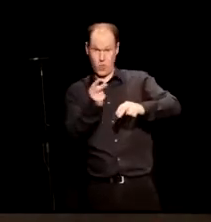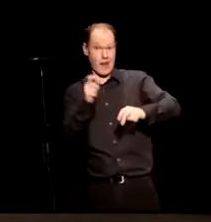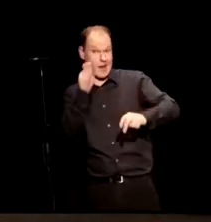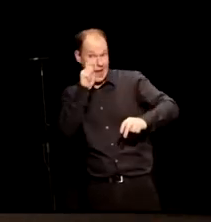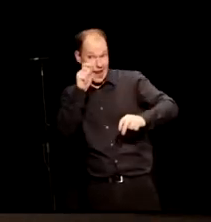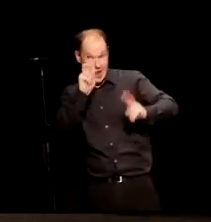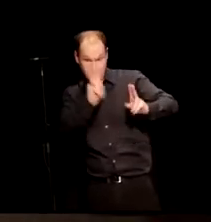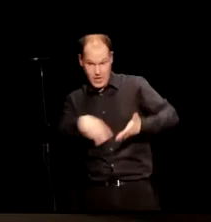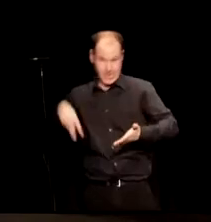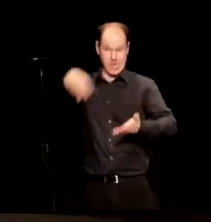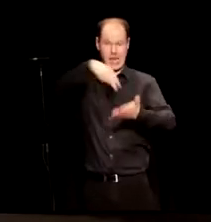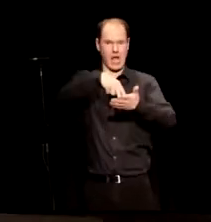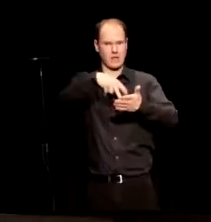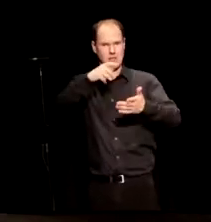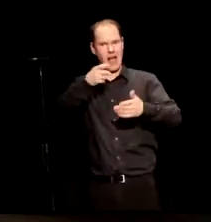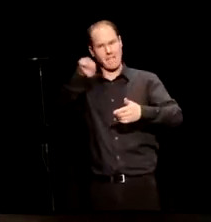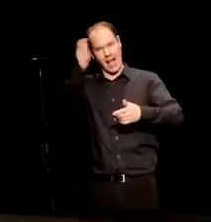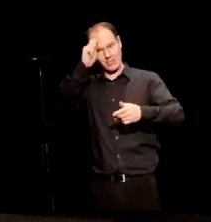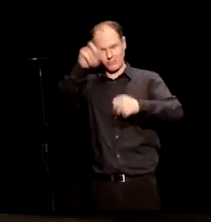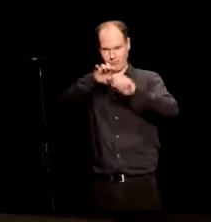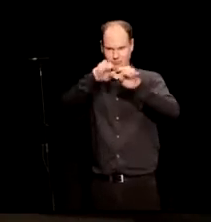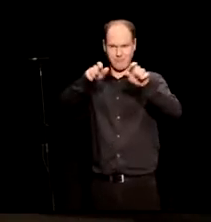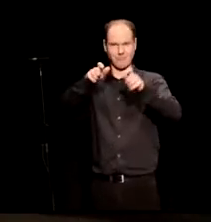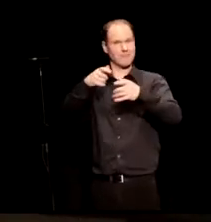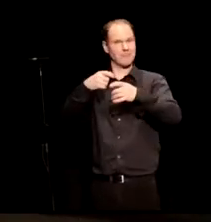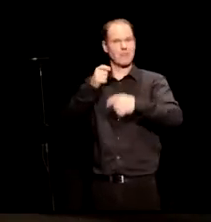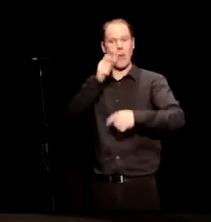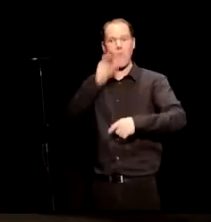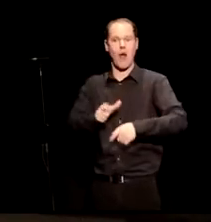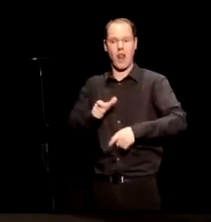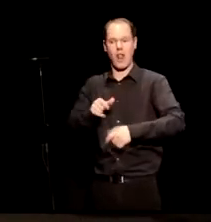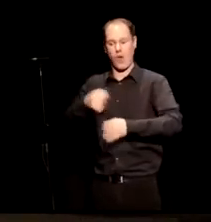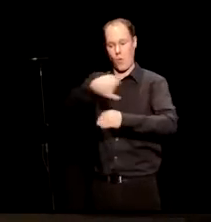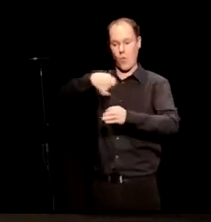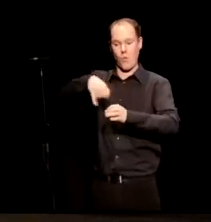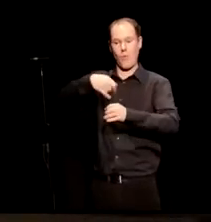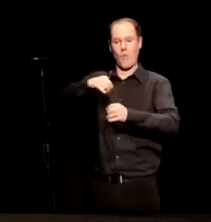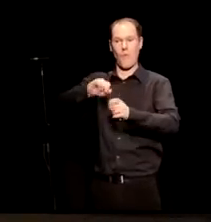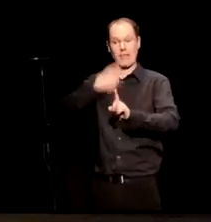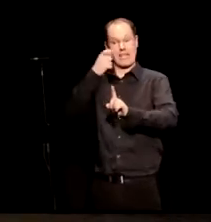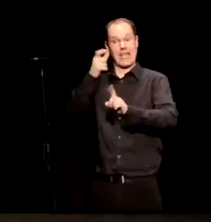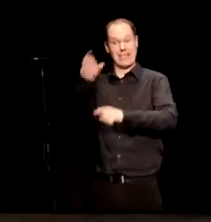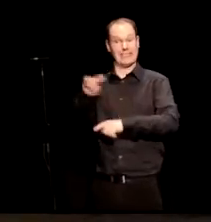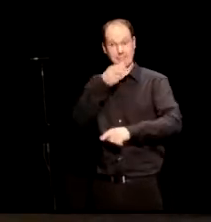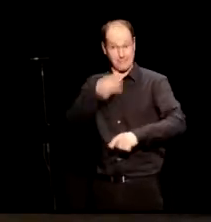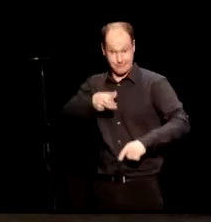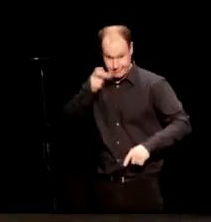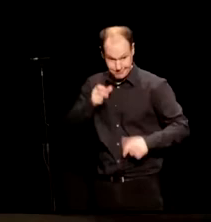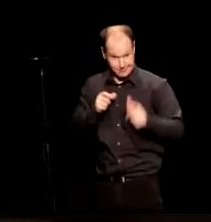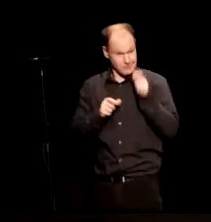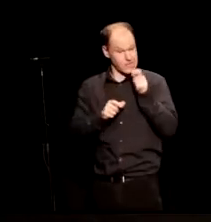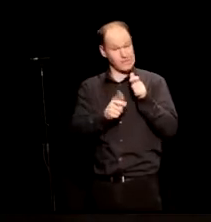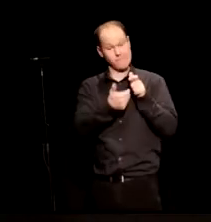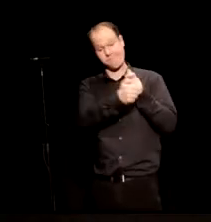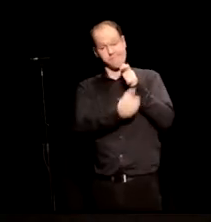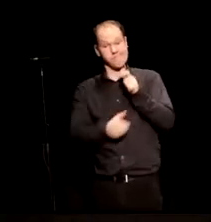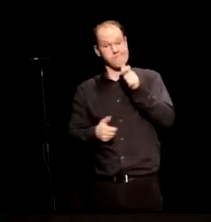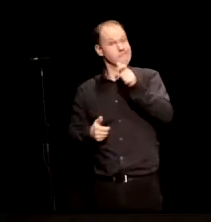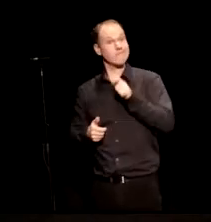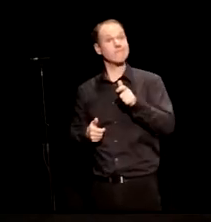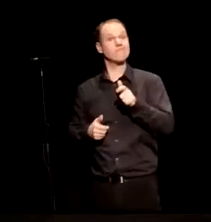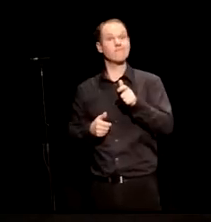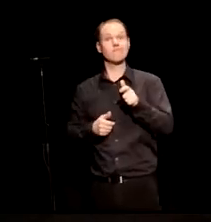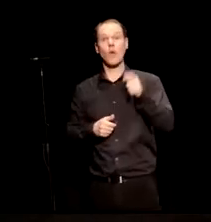and take from the hat rack a bottle of rye whiskey, take a drink, and light a cigar, and coolly raise the window to prevent